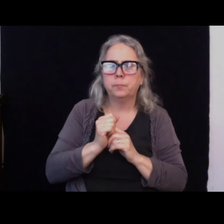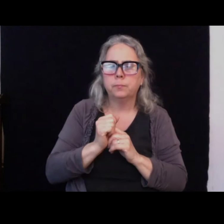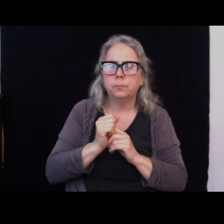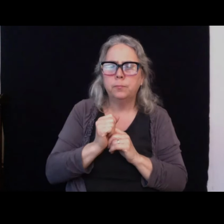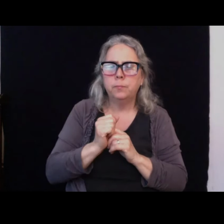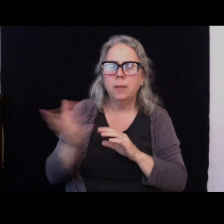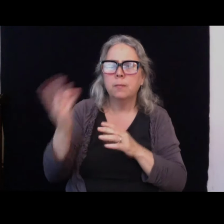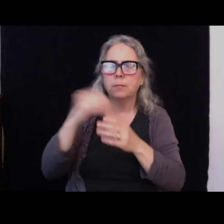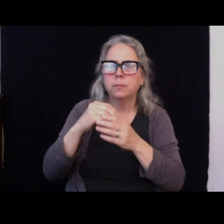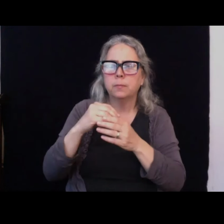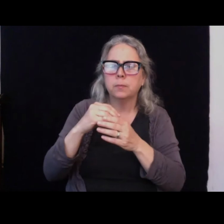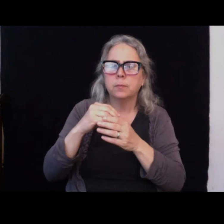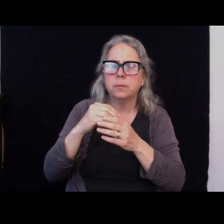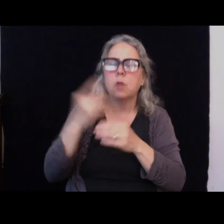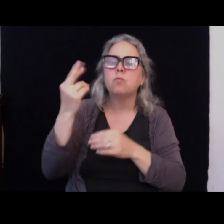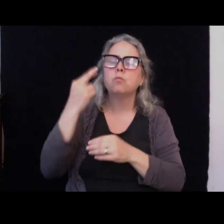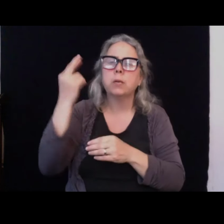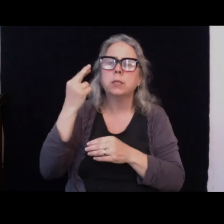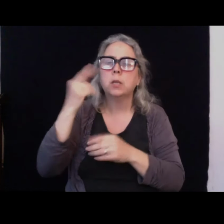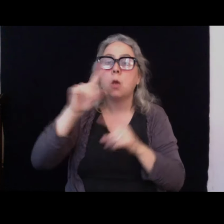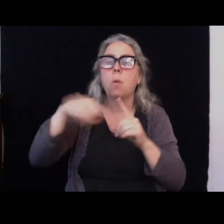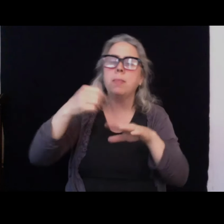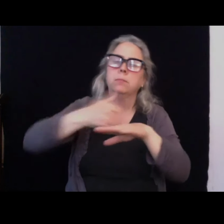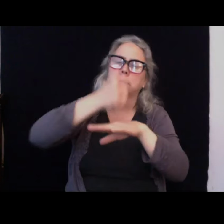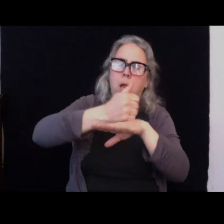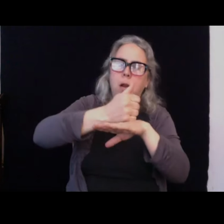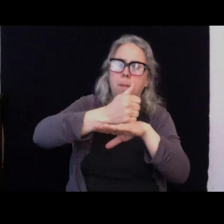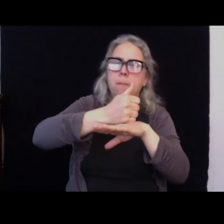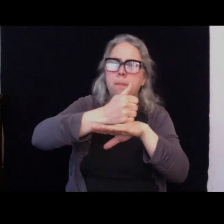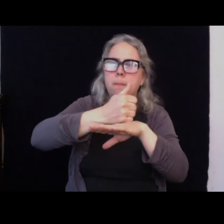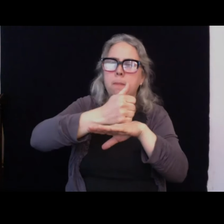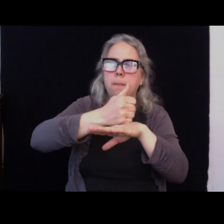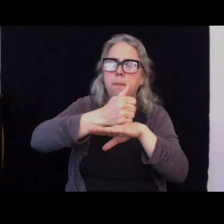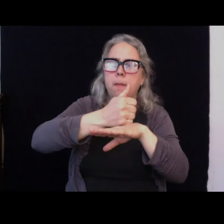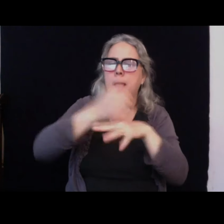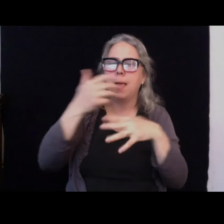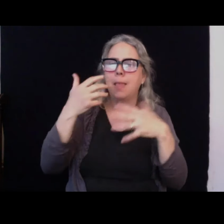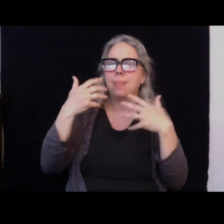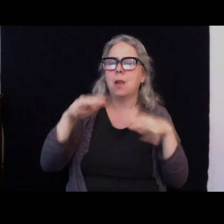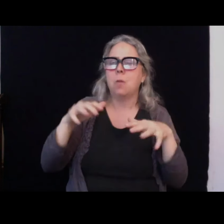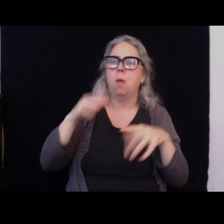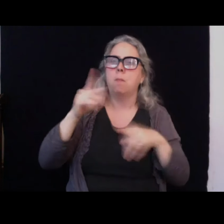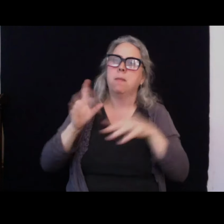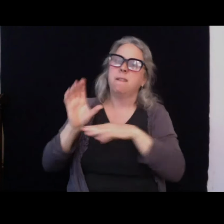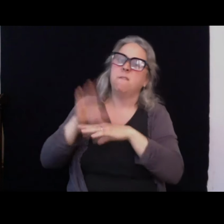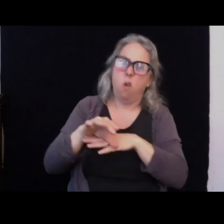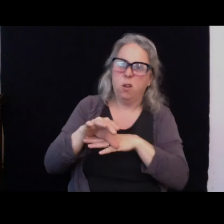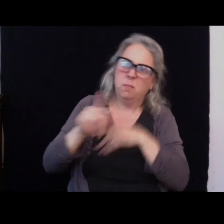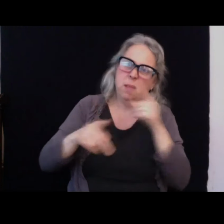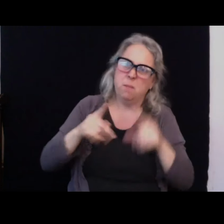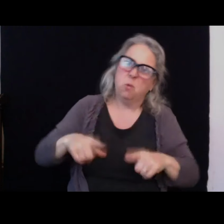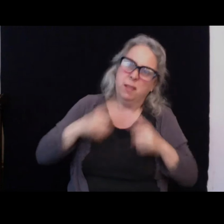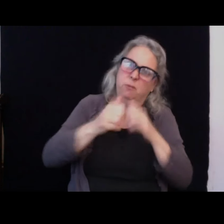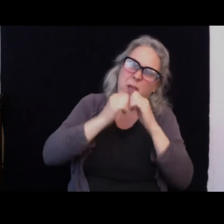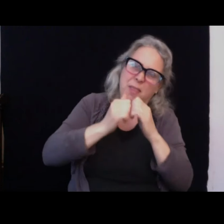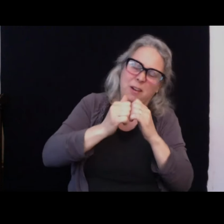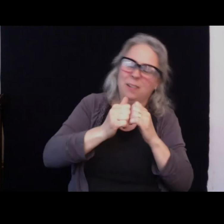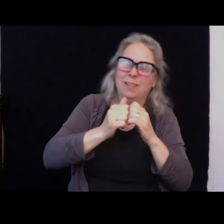the reason was when it was designed, they didn't want forcing people to live together.